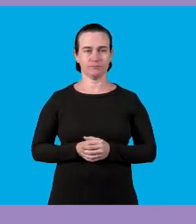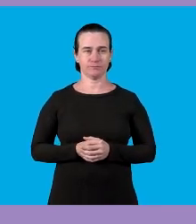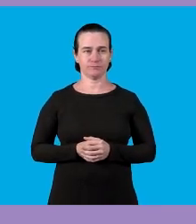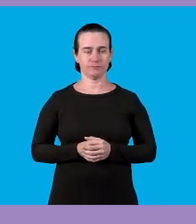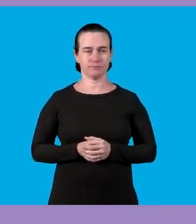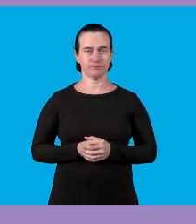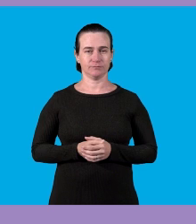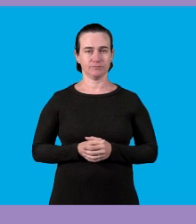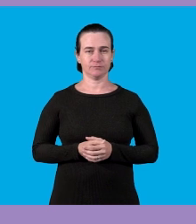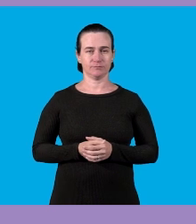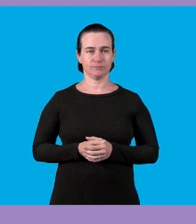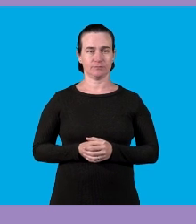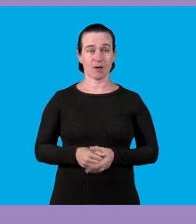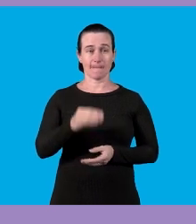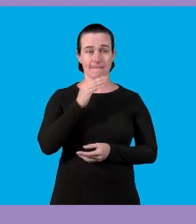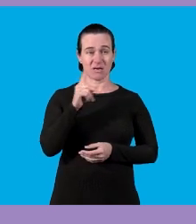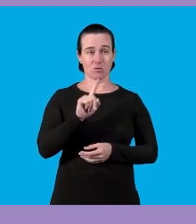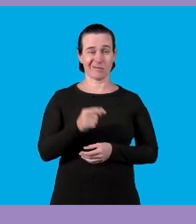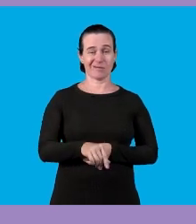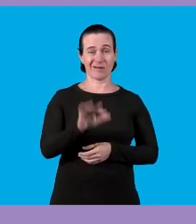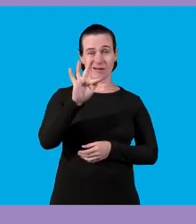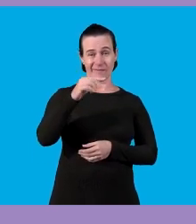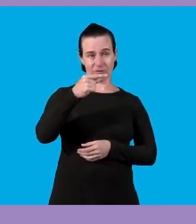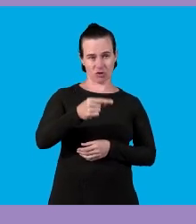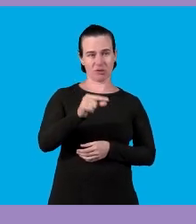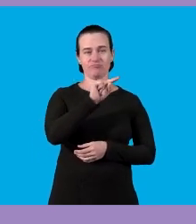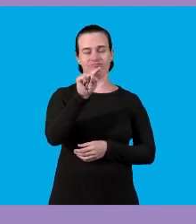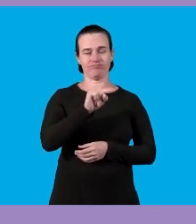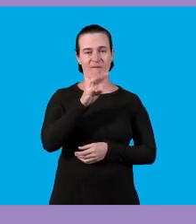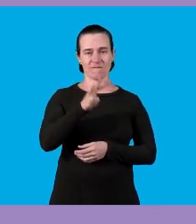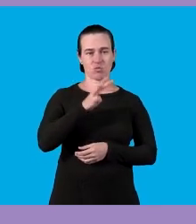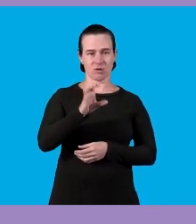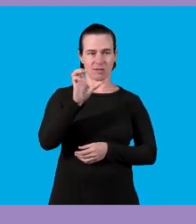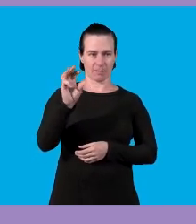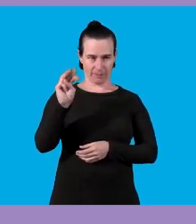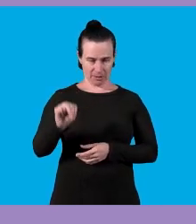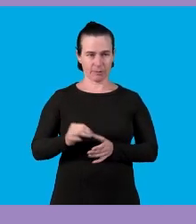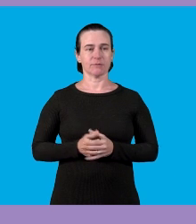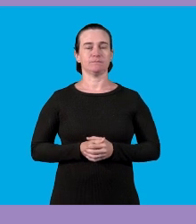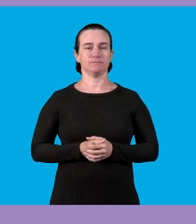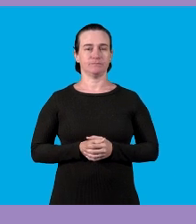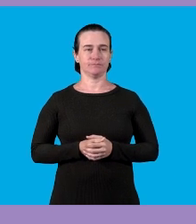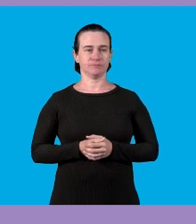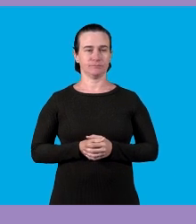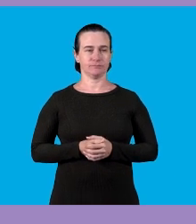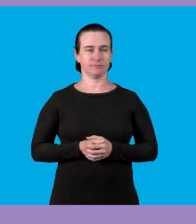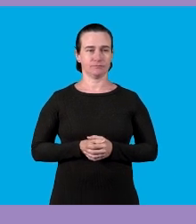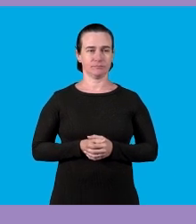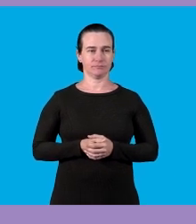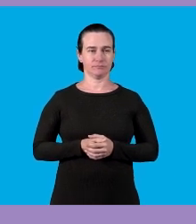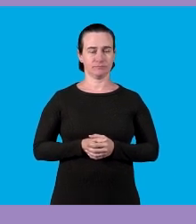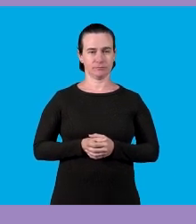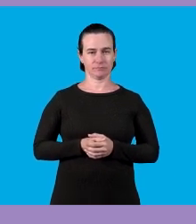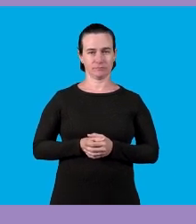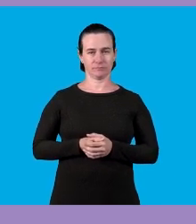Corresponding sides are in proportion, therefore FG would be equal to 14 centimeters. Now let's look at the next part. Determine